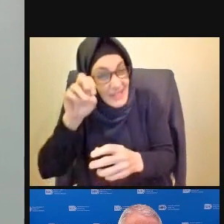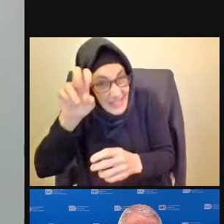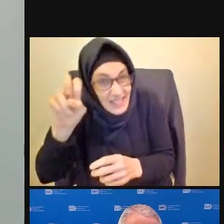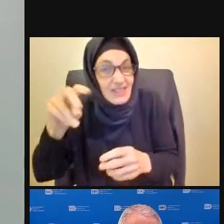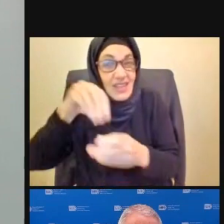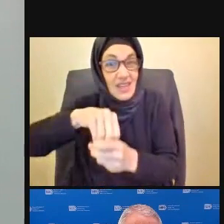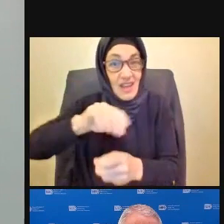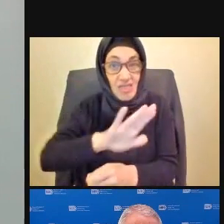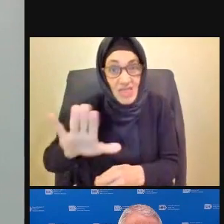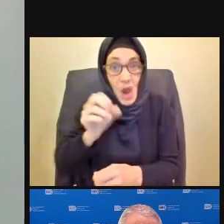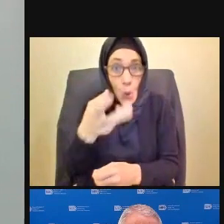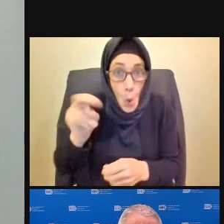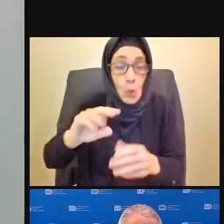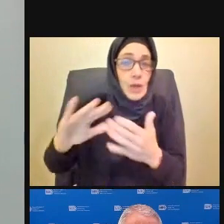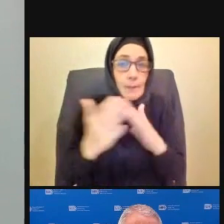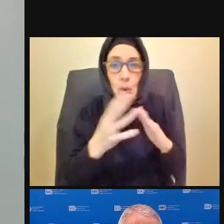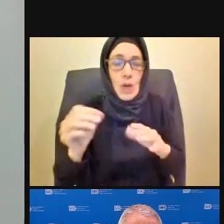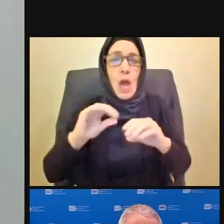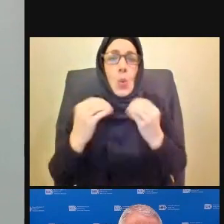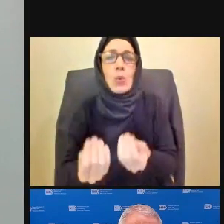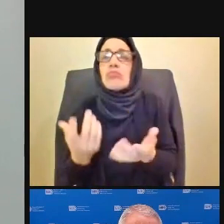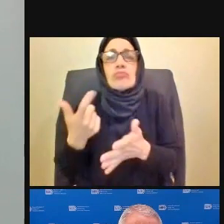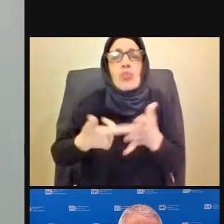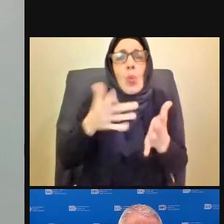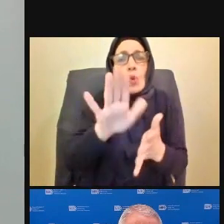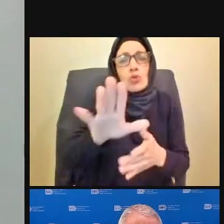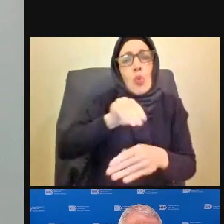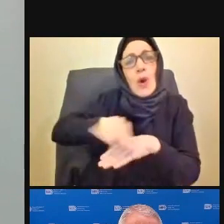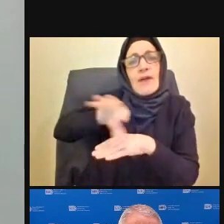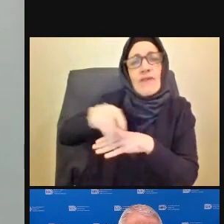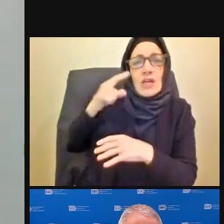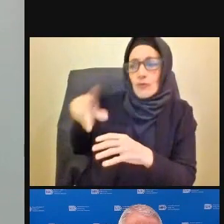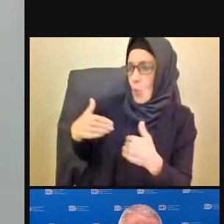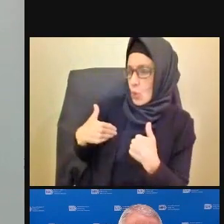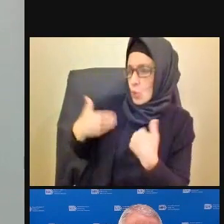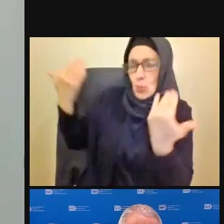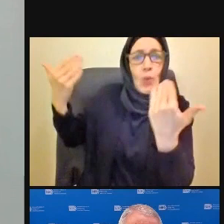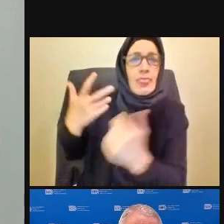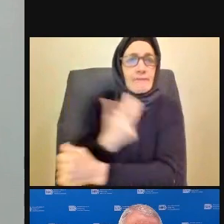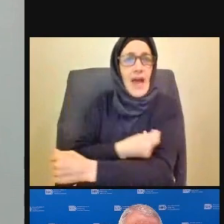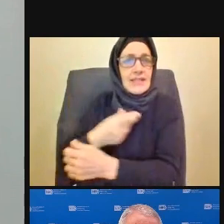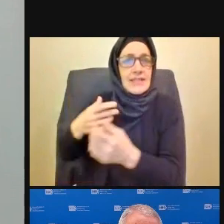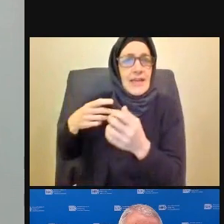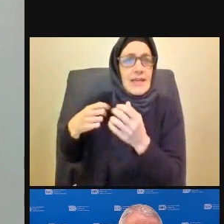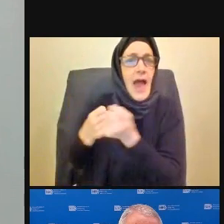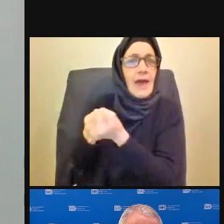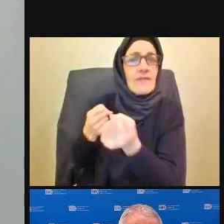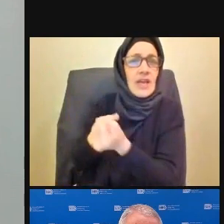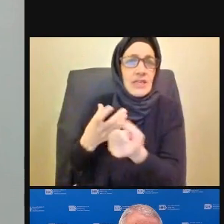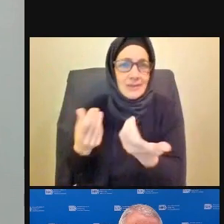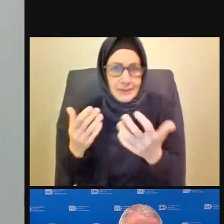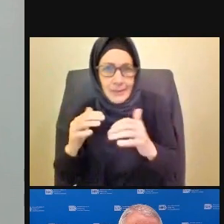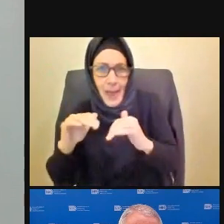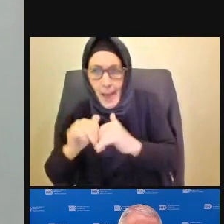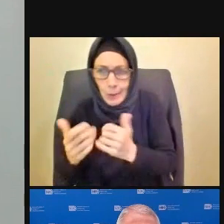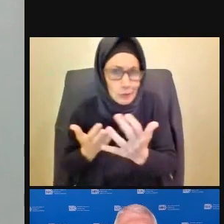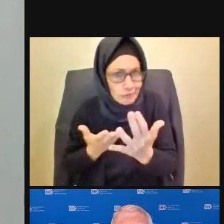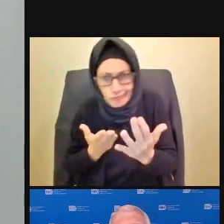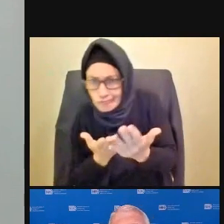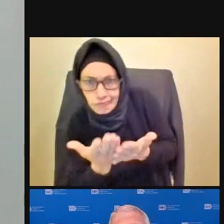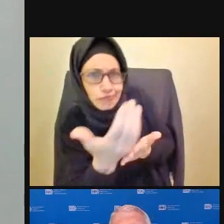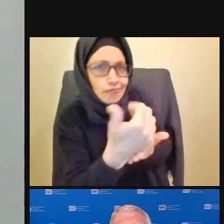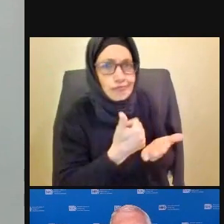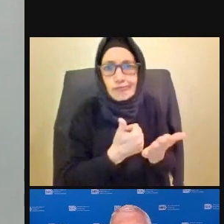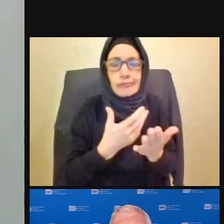would you give to youth vaccine advocates as they navigate these efforts and their ability to positively influence the health of